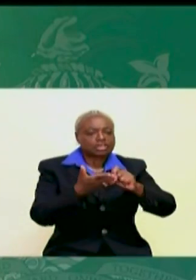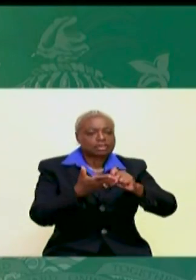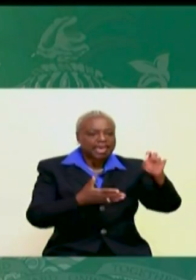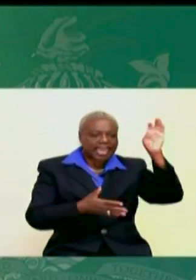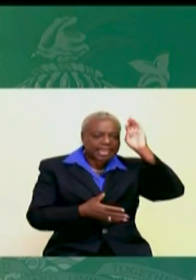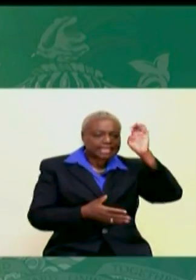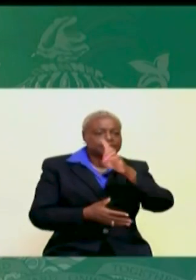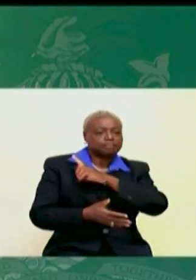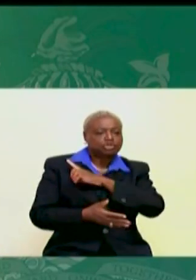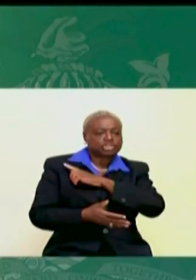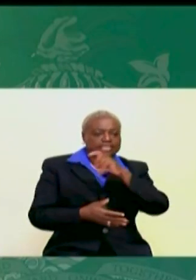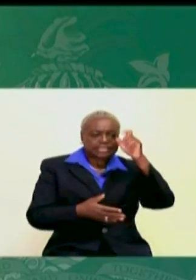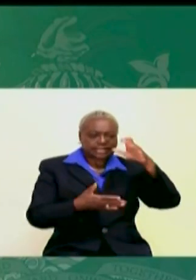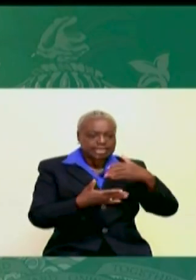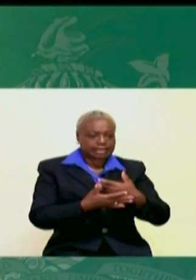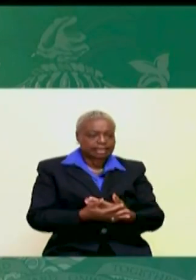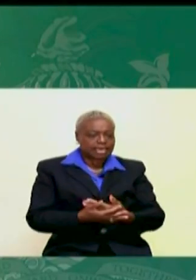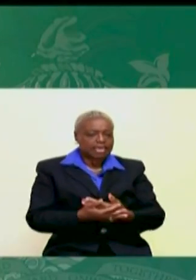Tribune newspaper.